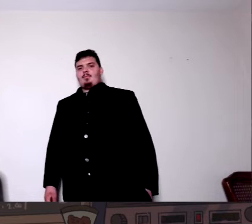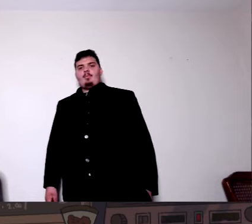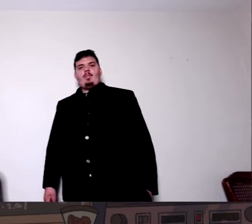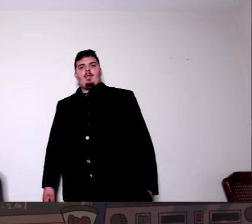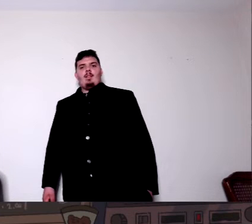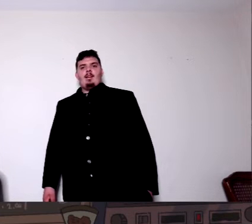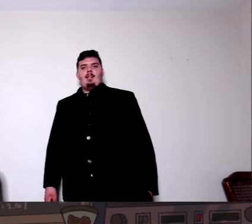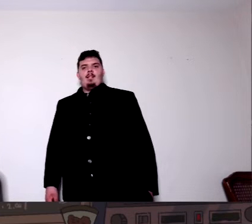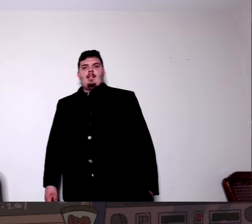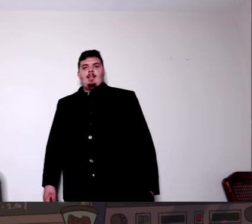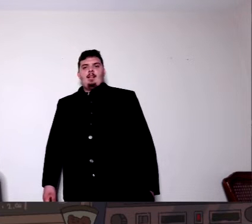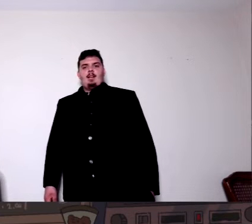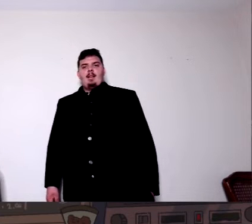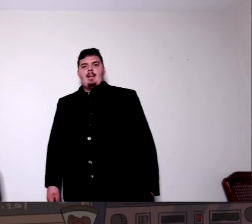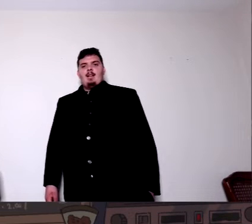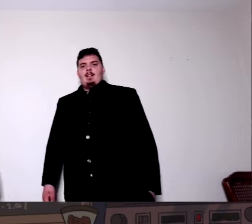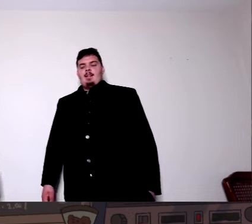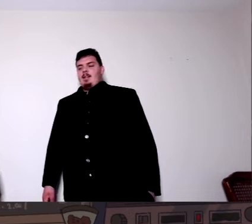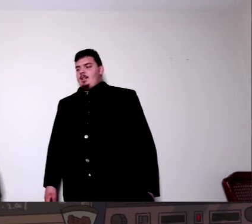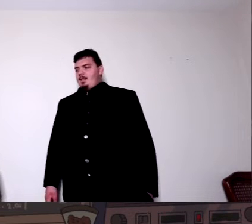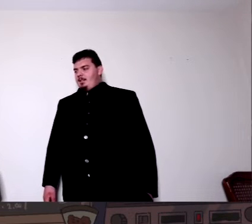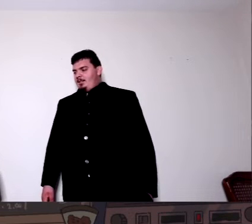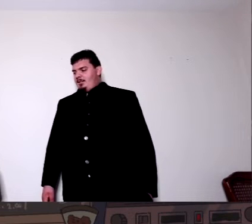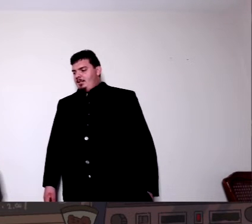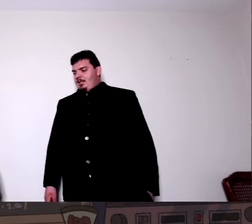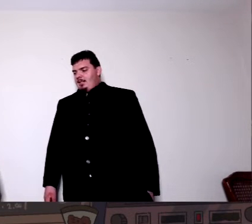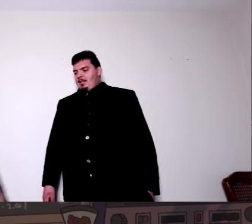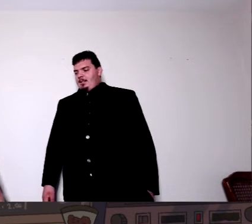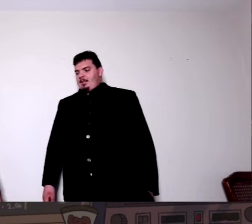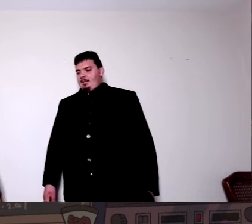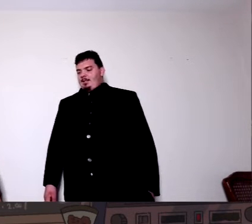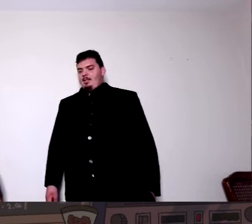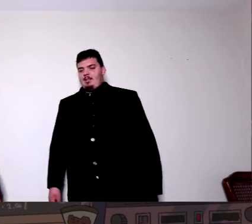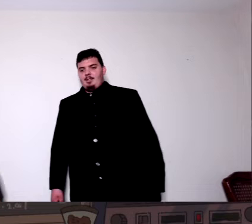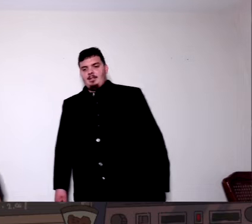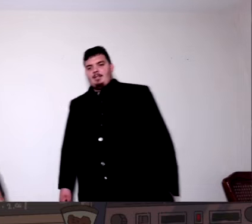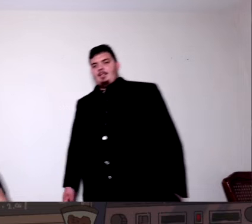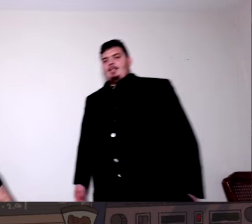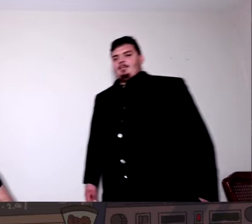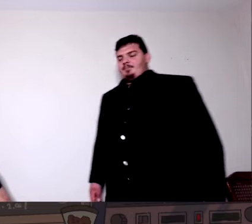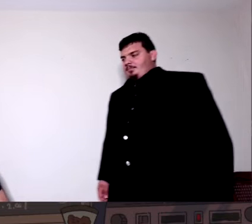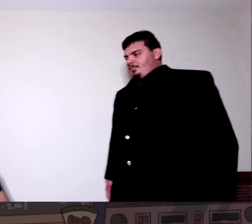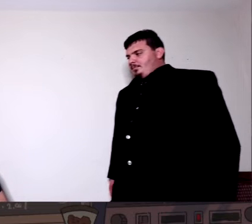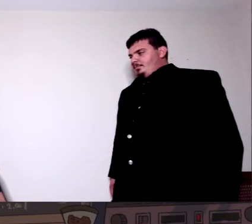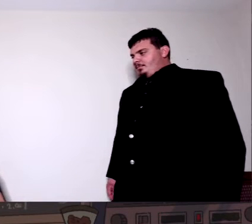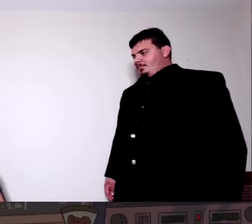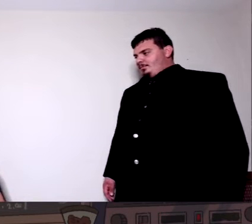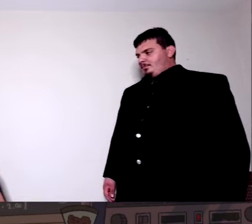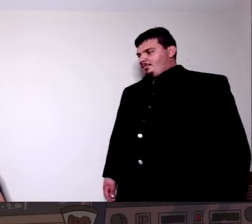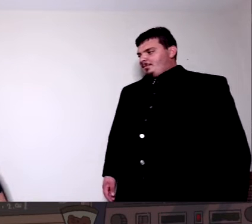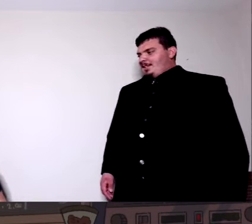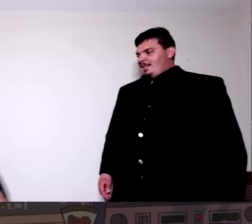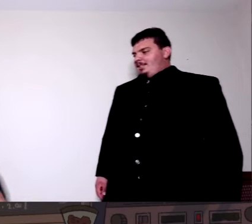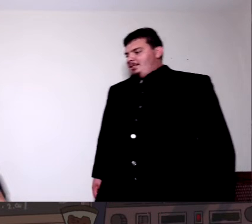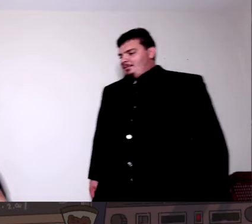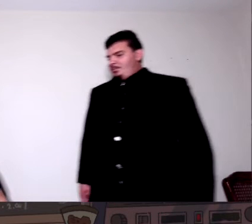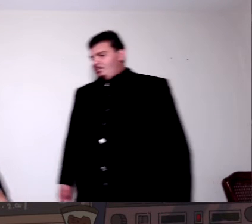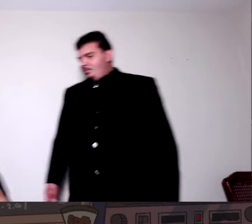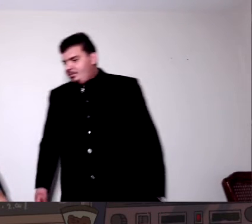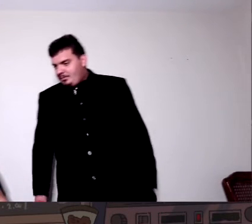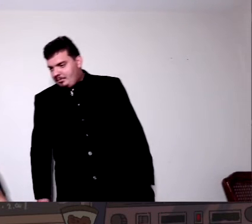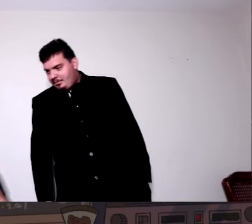strong, muscly daddies. You with your big old mooslies and your big old strong arms and